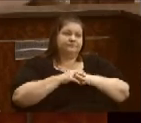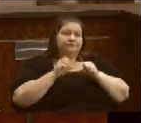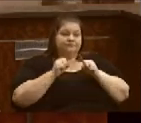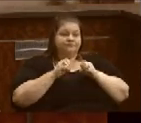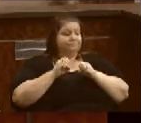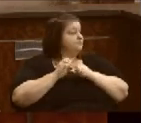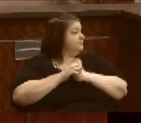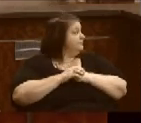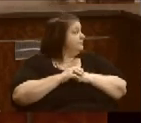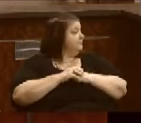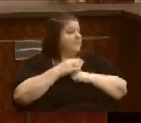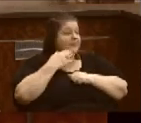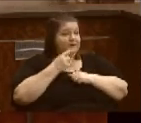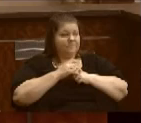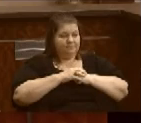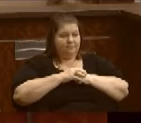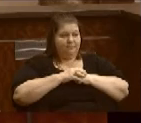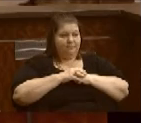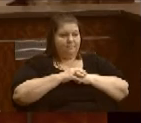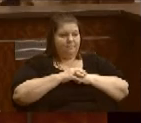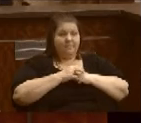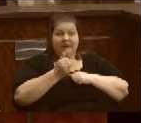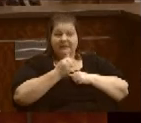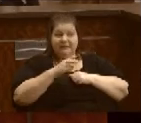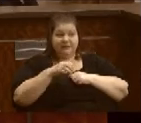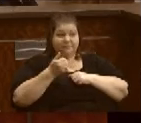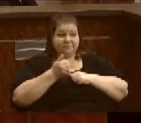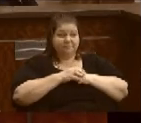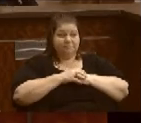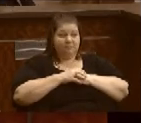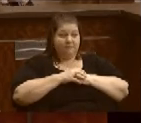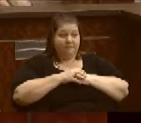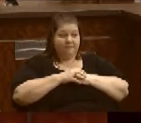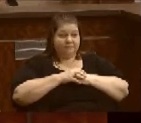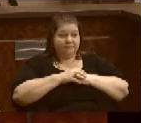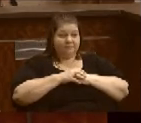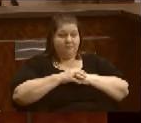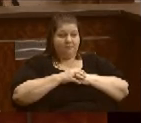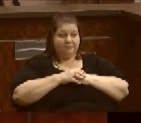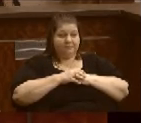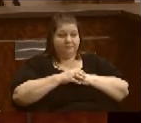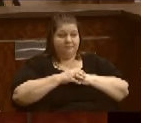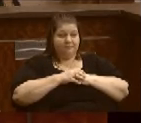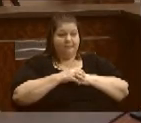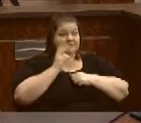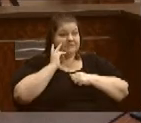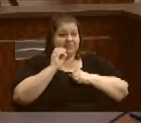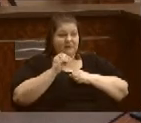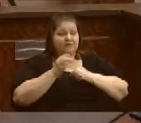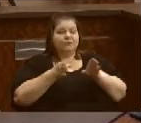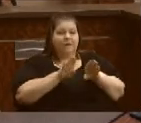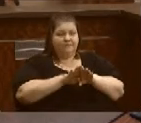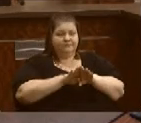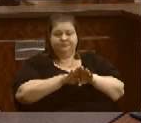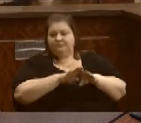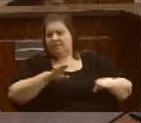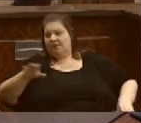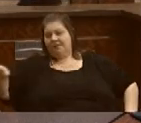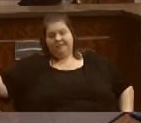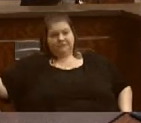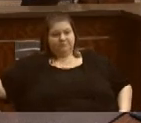me. Thank you. Anything else to come before the council? Seeing none, we stand adjourned.